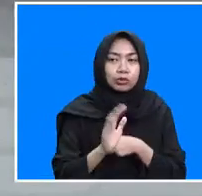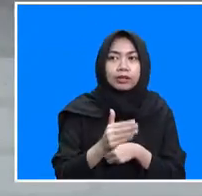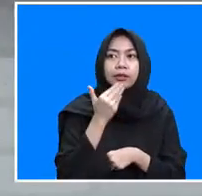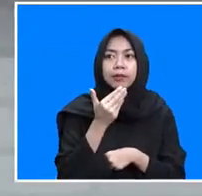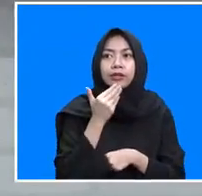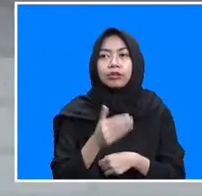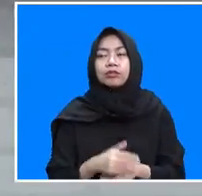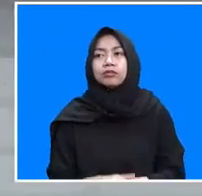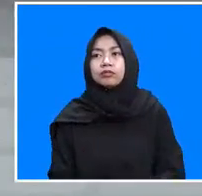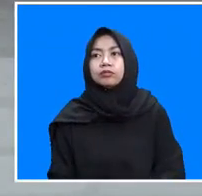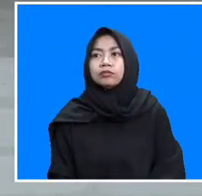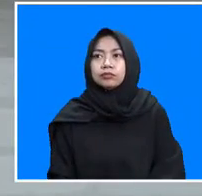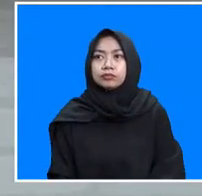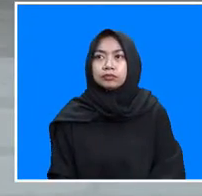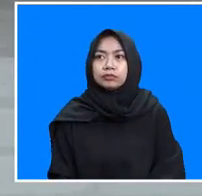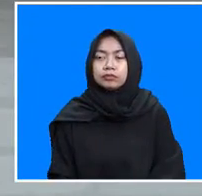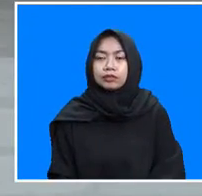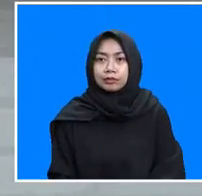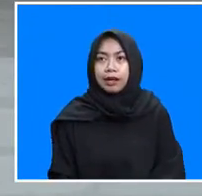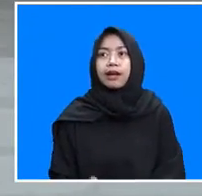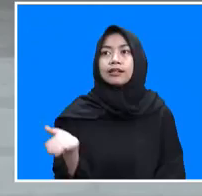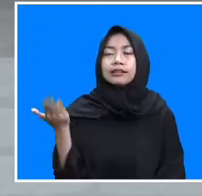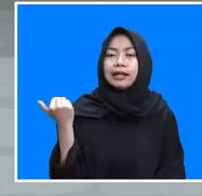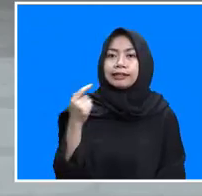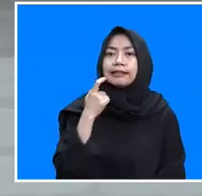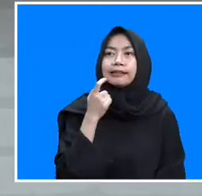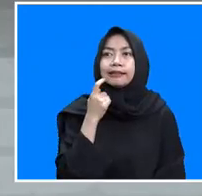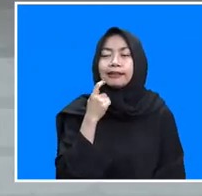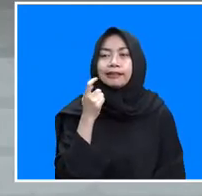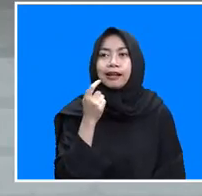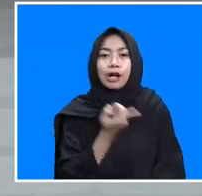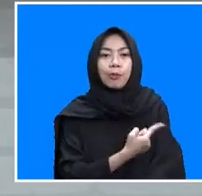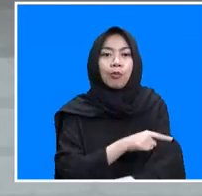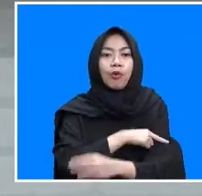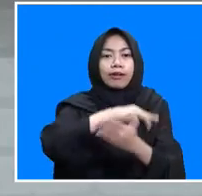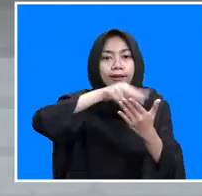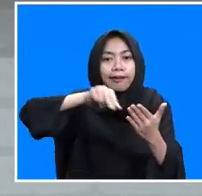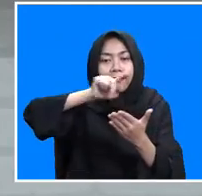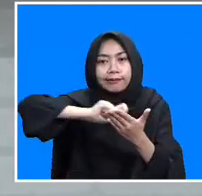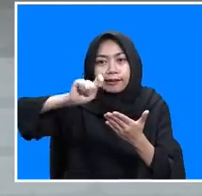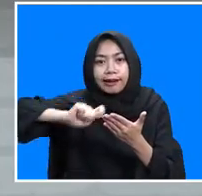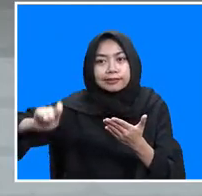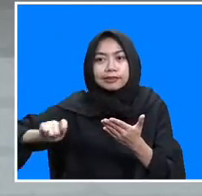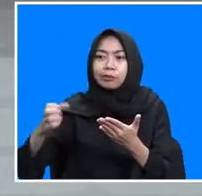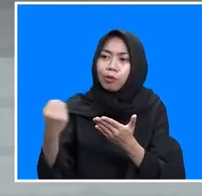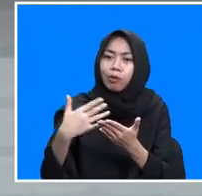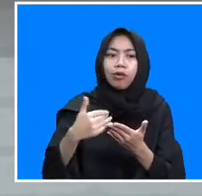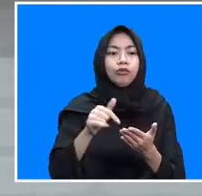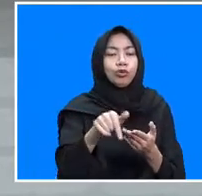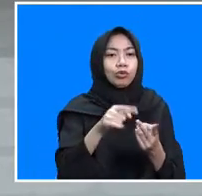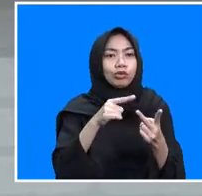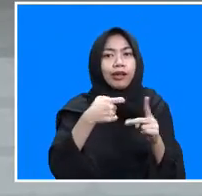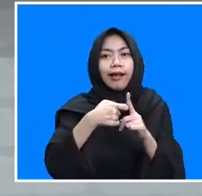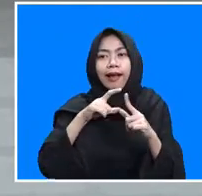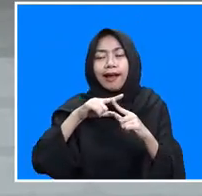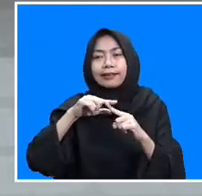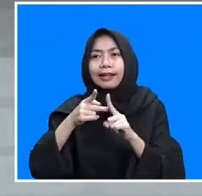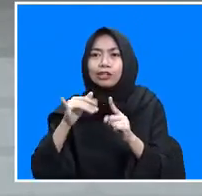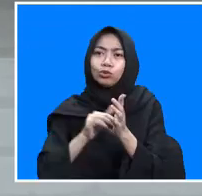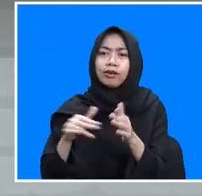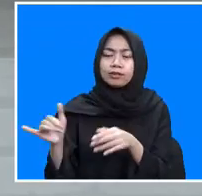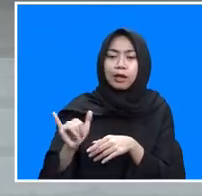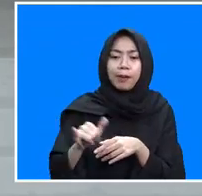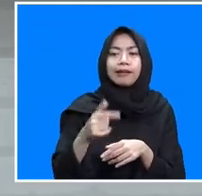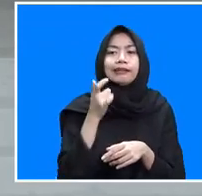I again, like you also emphasize on literacy, and Ms. Catherine was saying about literacy and numeracy, very important that we need